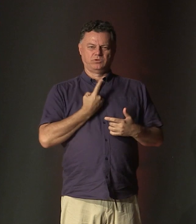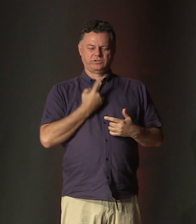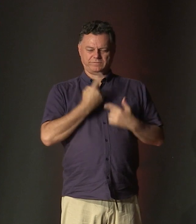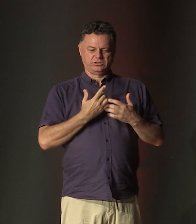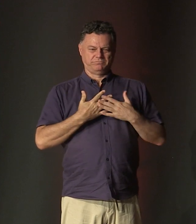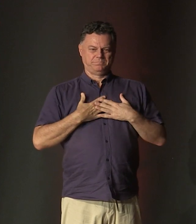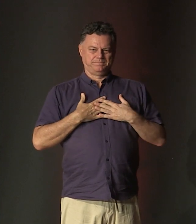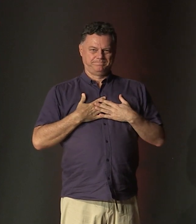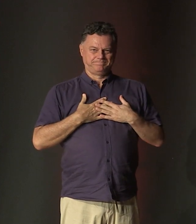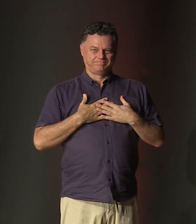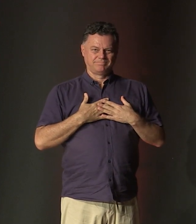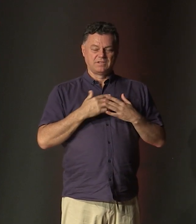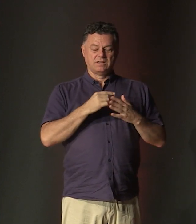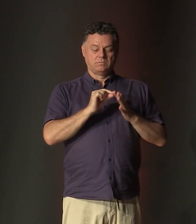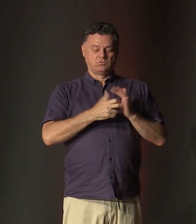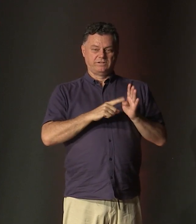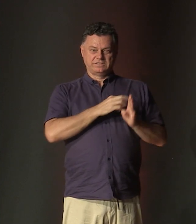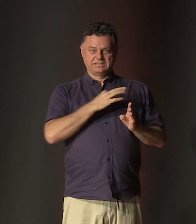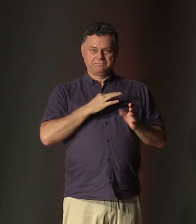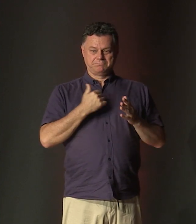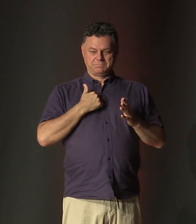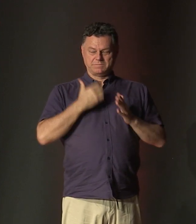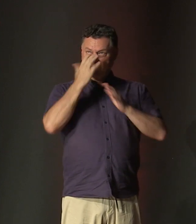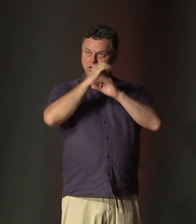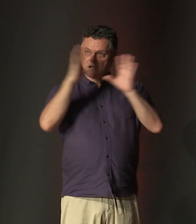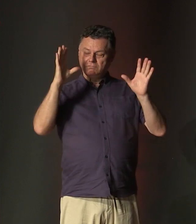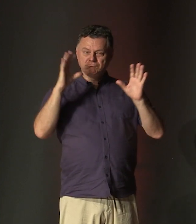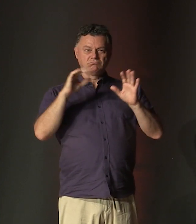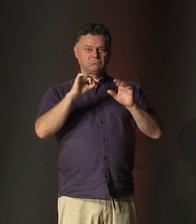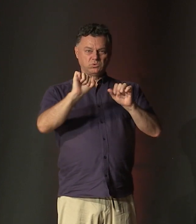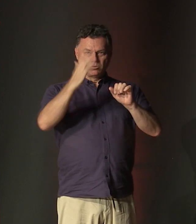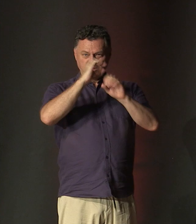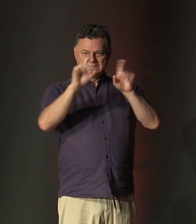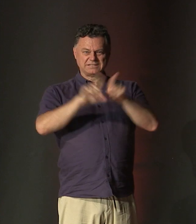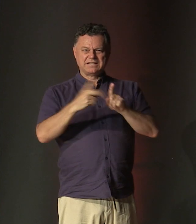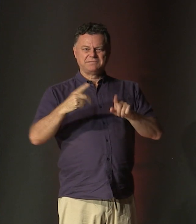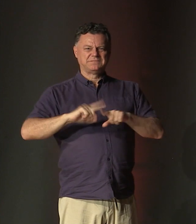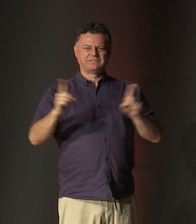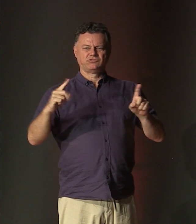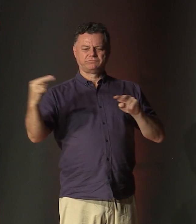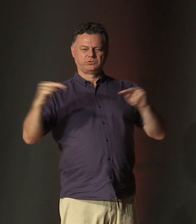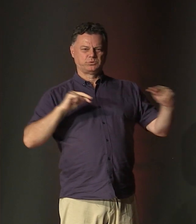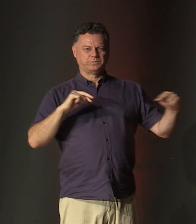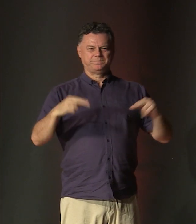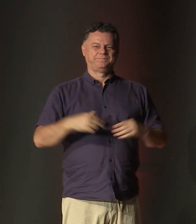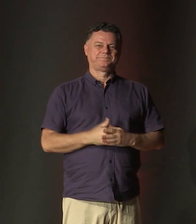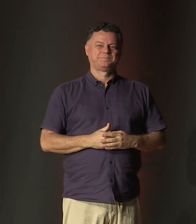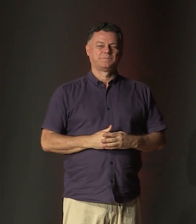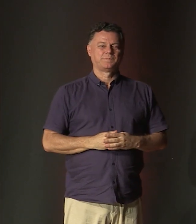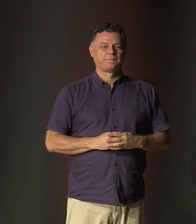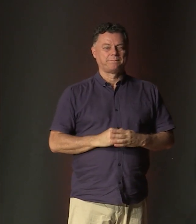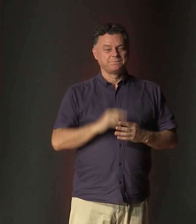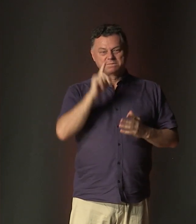Privacy is different for all of us. It's different for me. It's different for this audience. Privacy is different for people